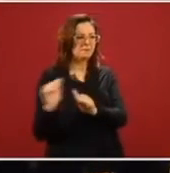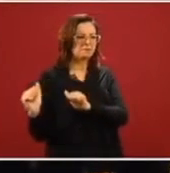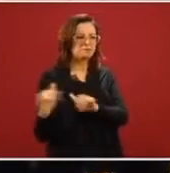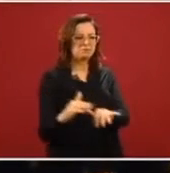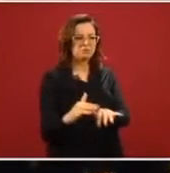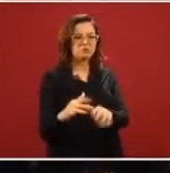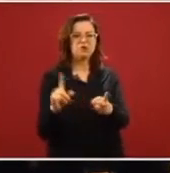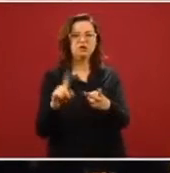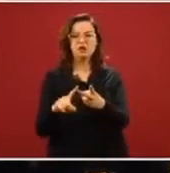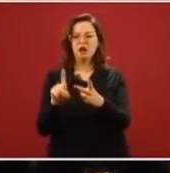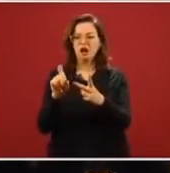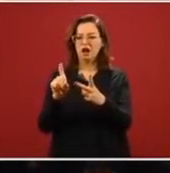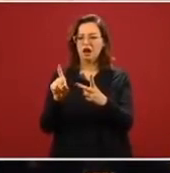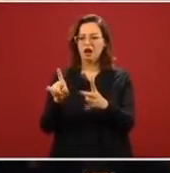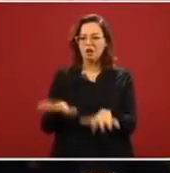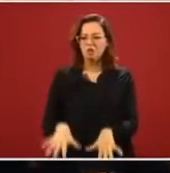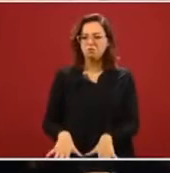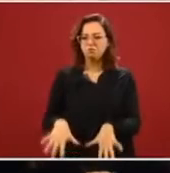inundaciones,